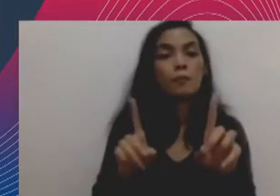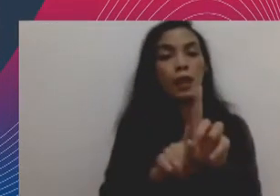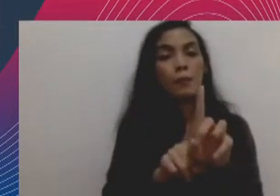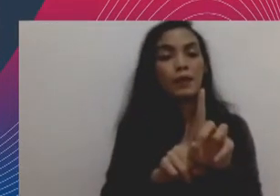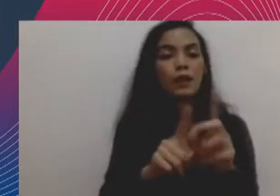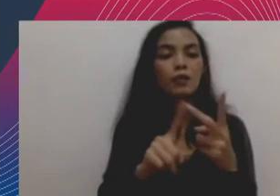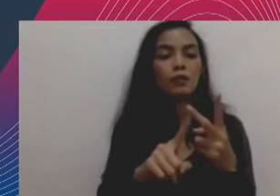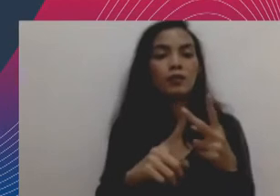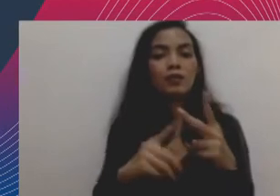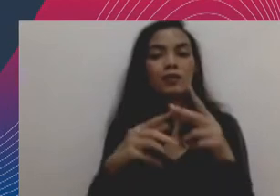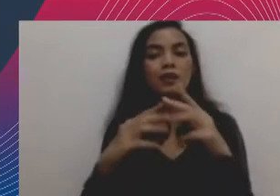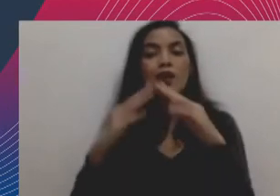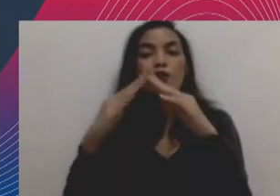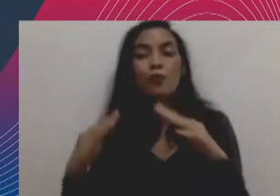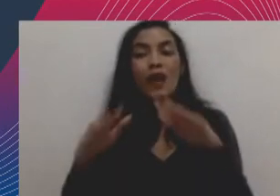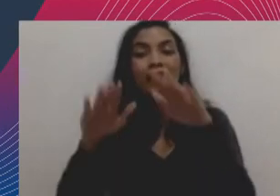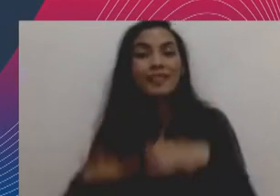Jadi